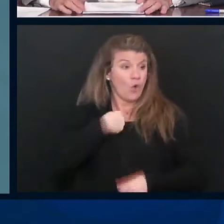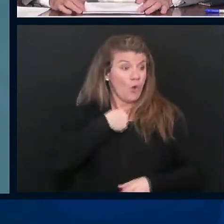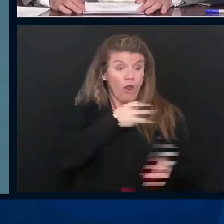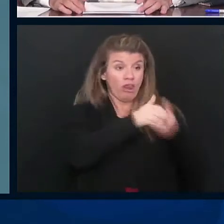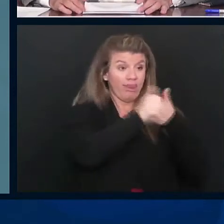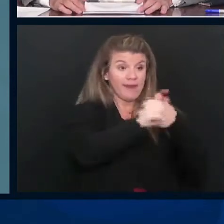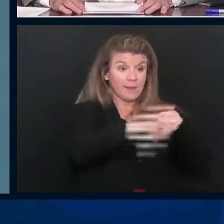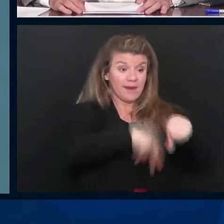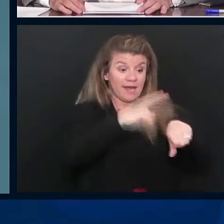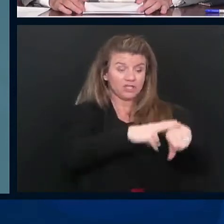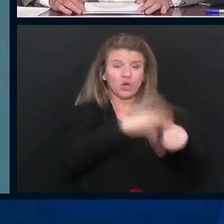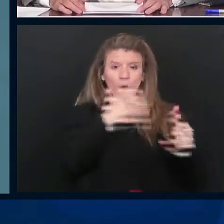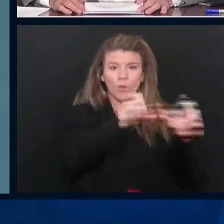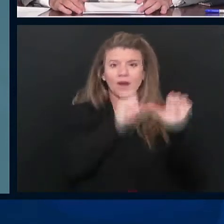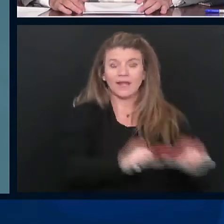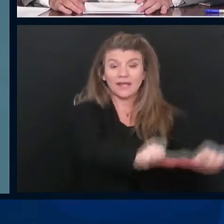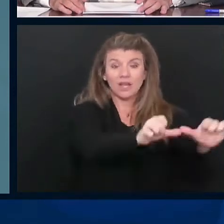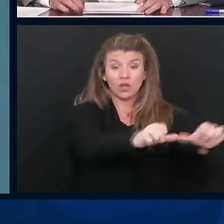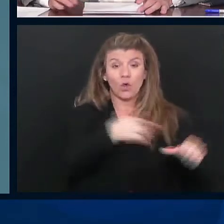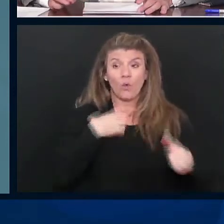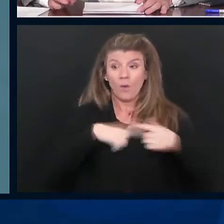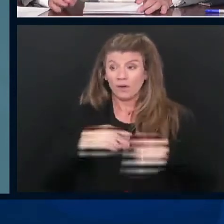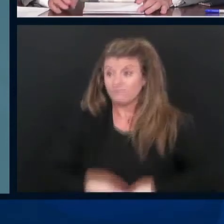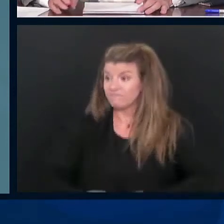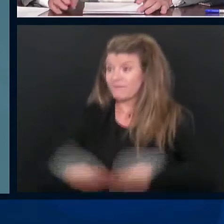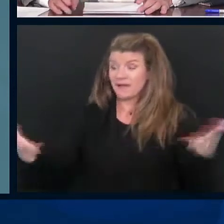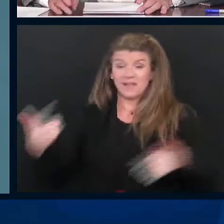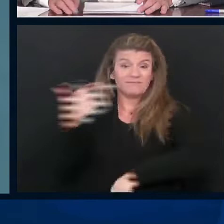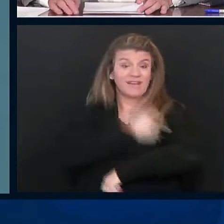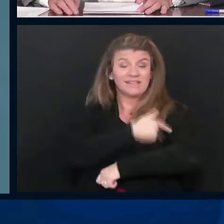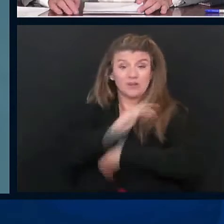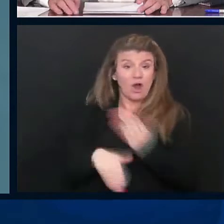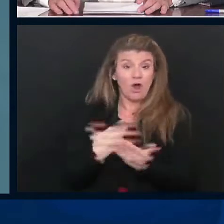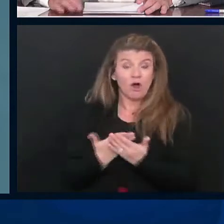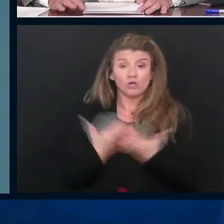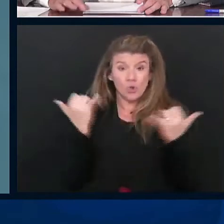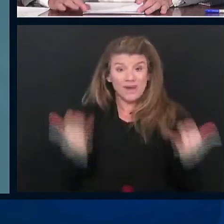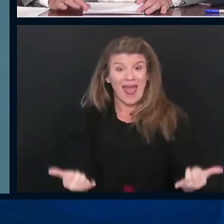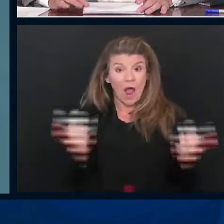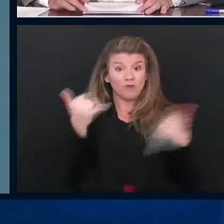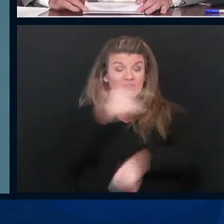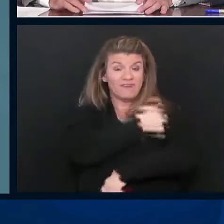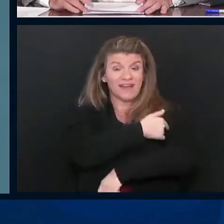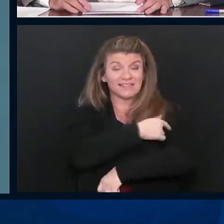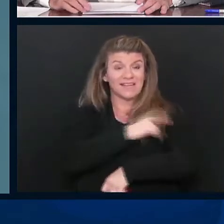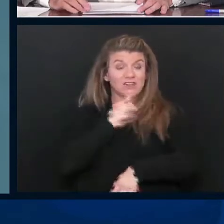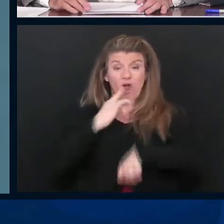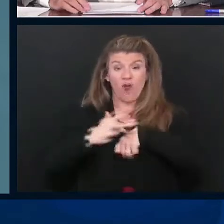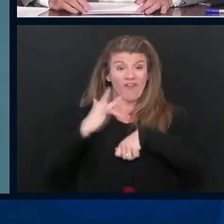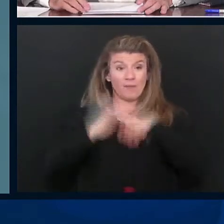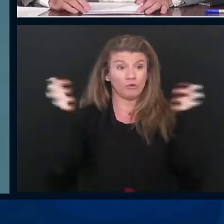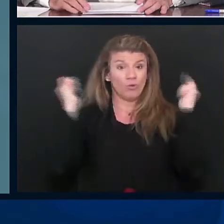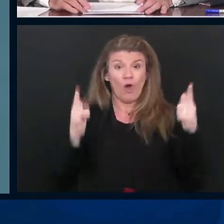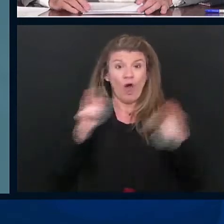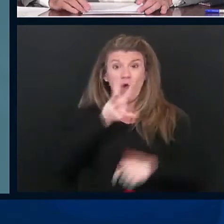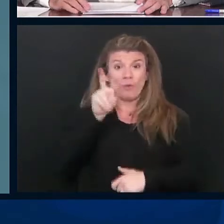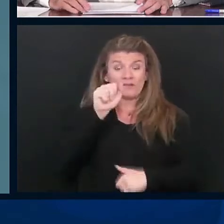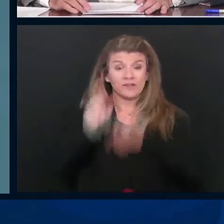our vaccines out there to everybody. We're now available to all West Virginians over the age of